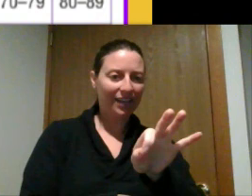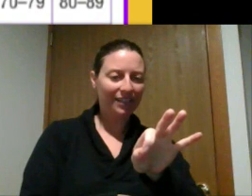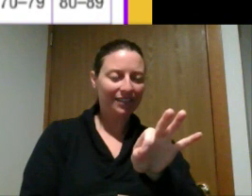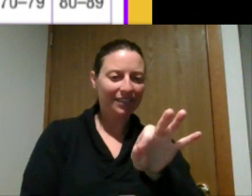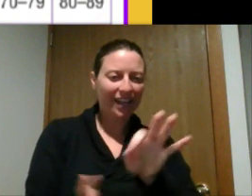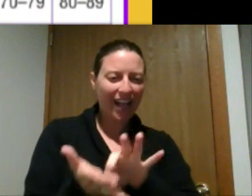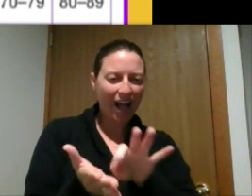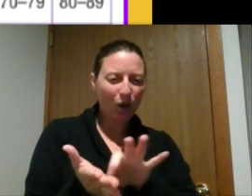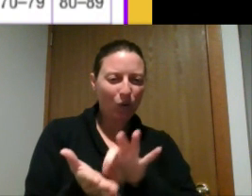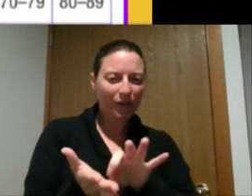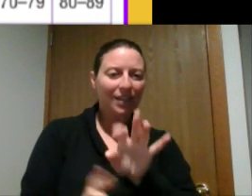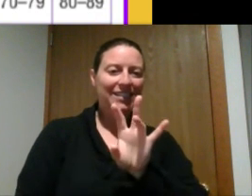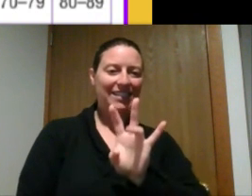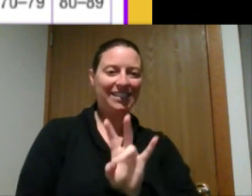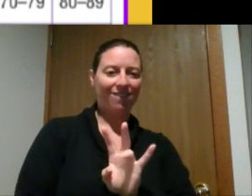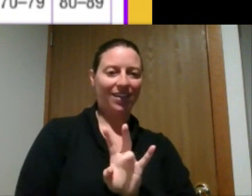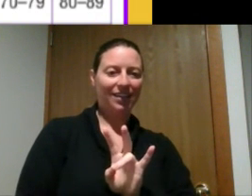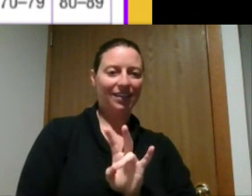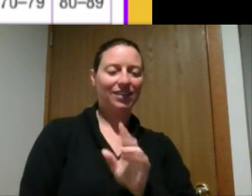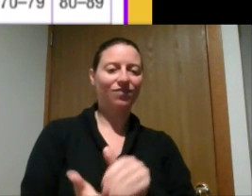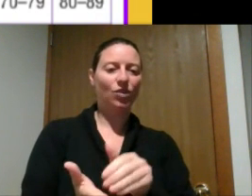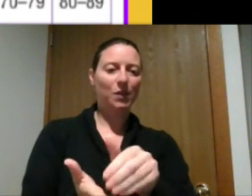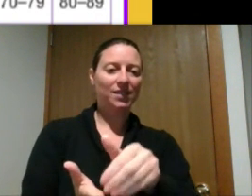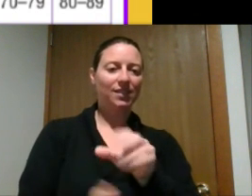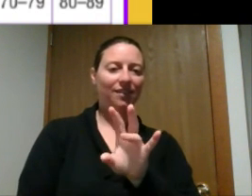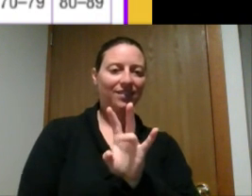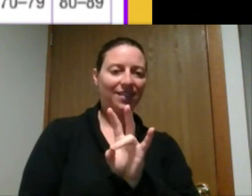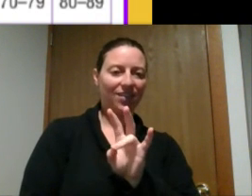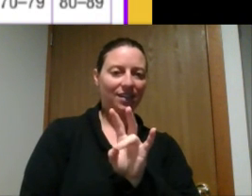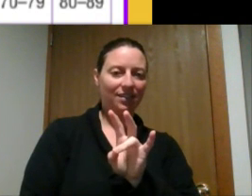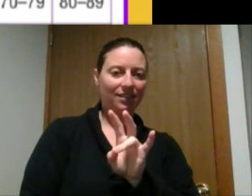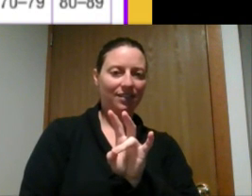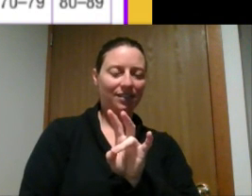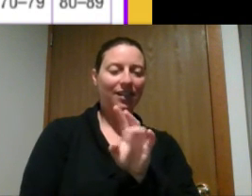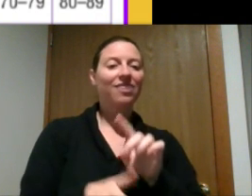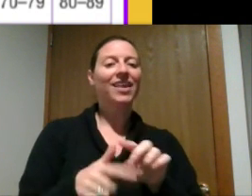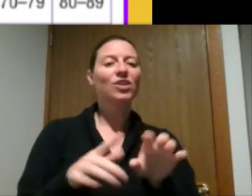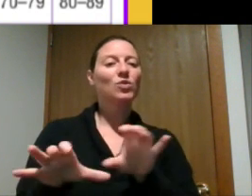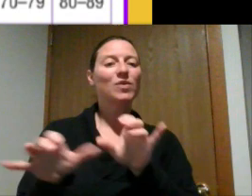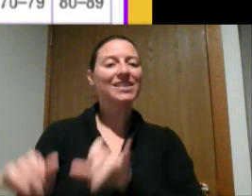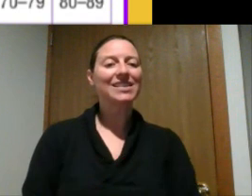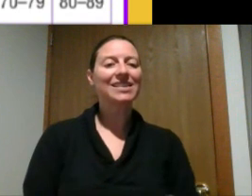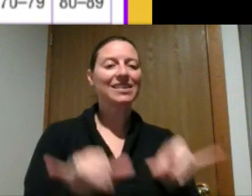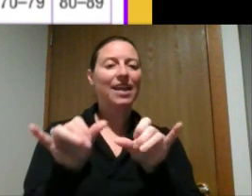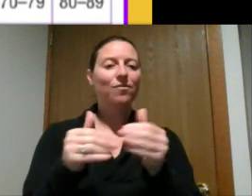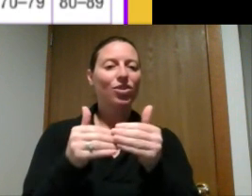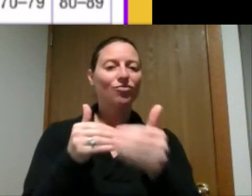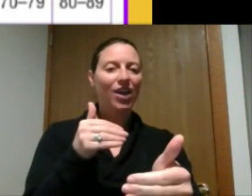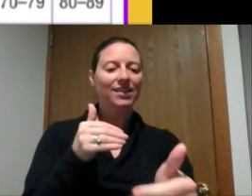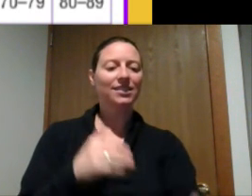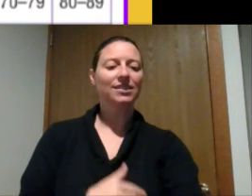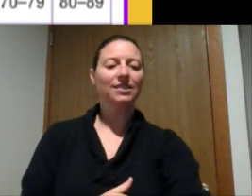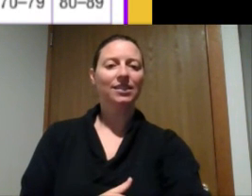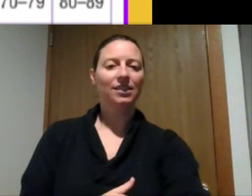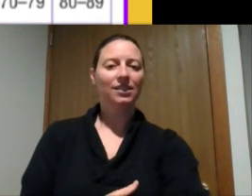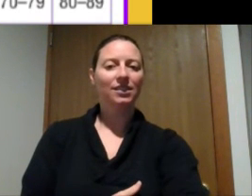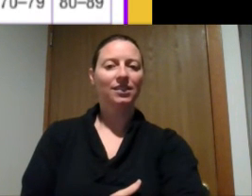group is the frequencies. There are 7. Then you do the same thing for 30 to